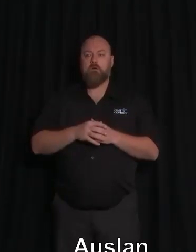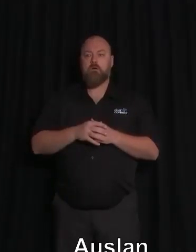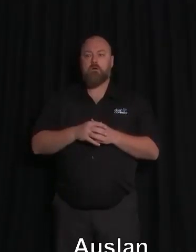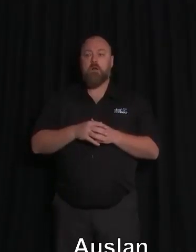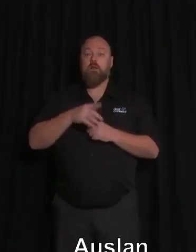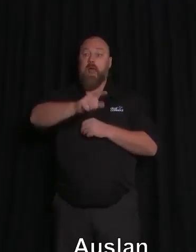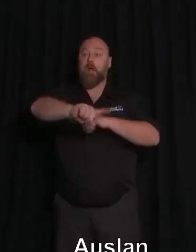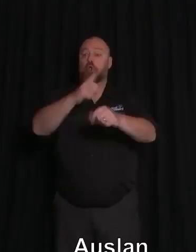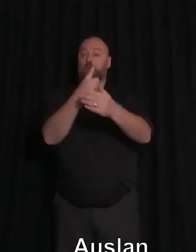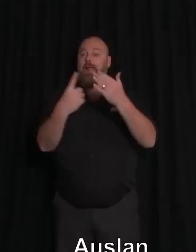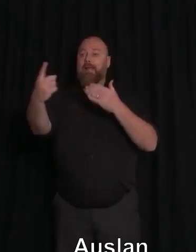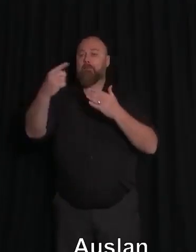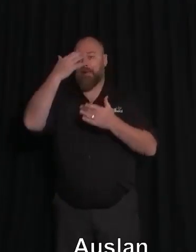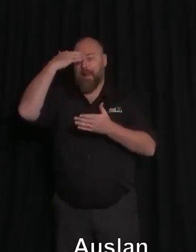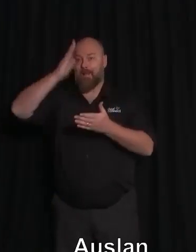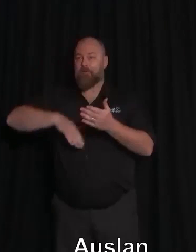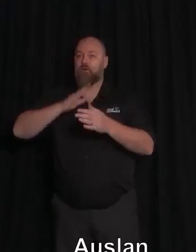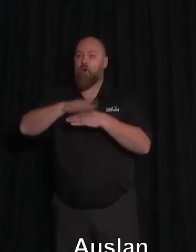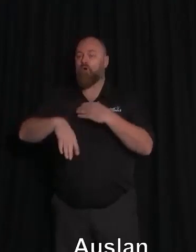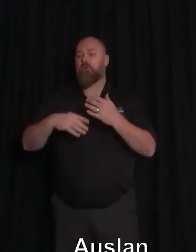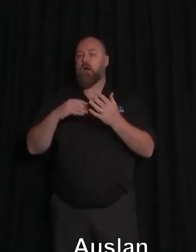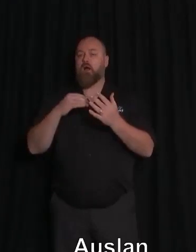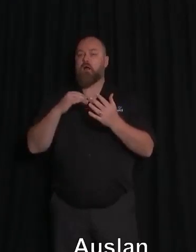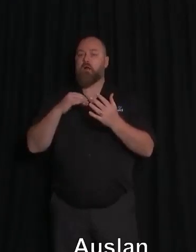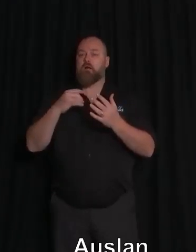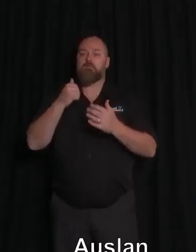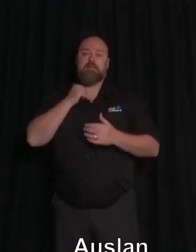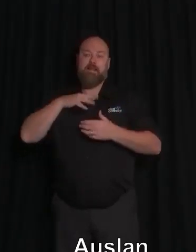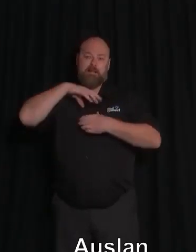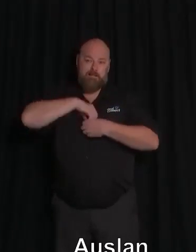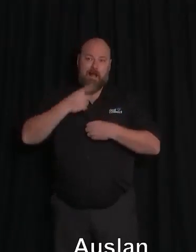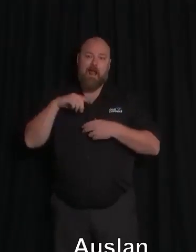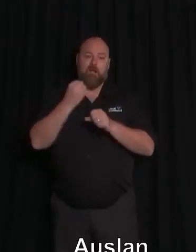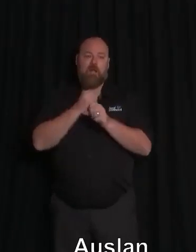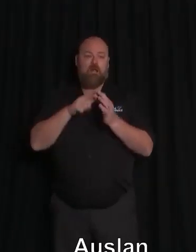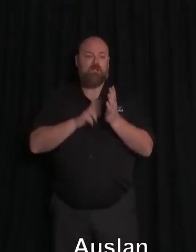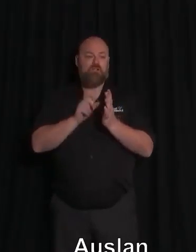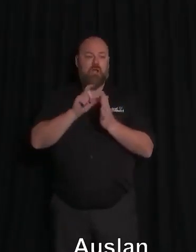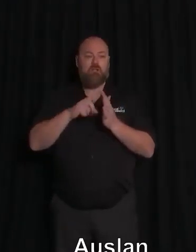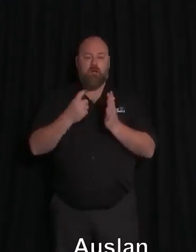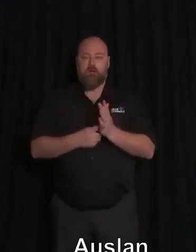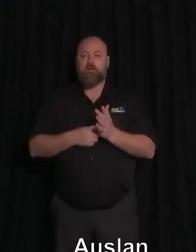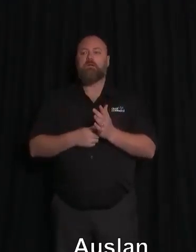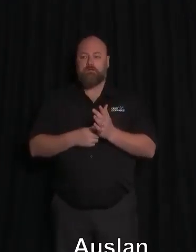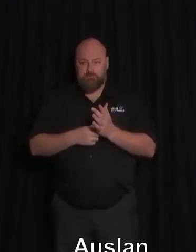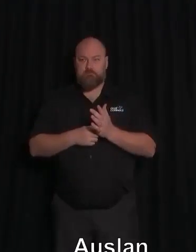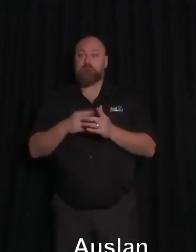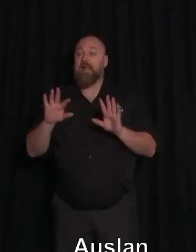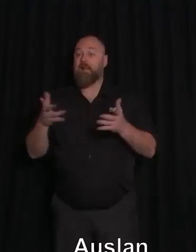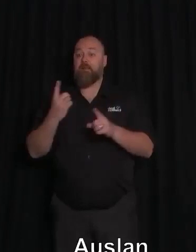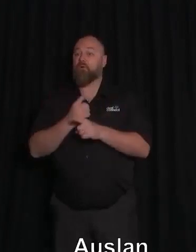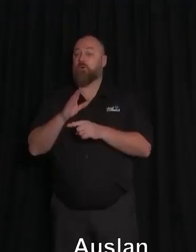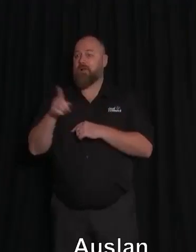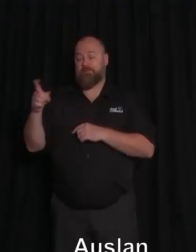independent expert on sexual orientation, gender identity does not focus specifically on sex characteristics as well was a political